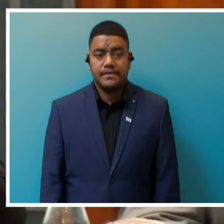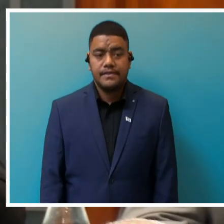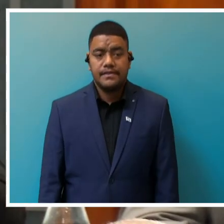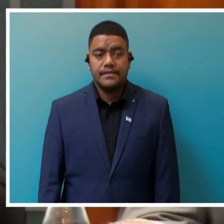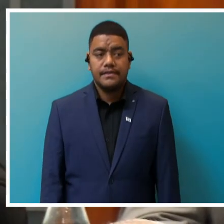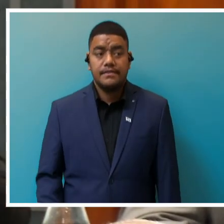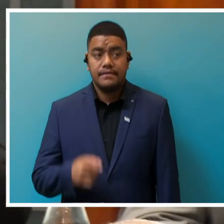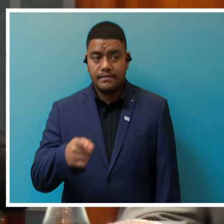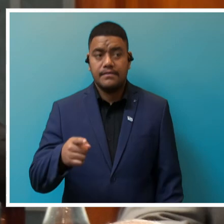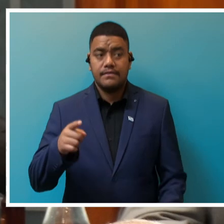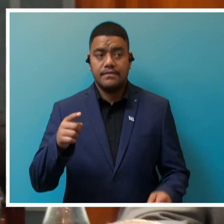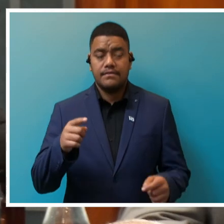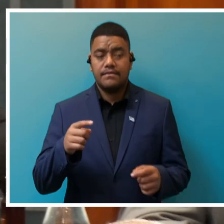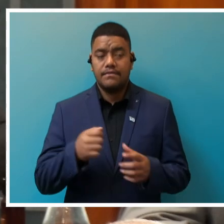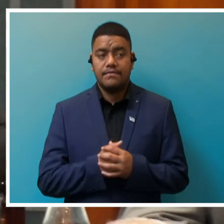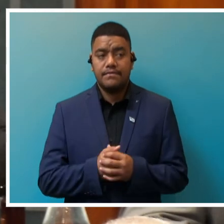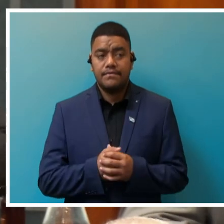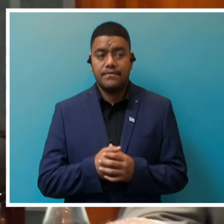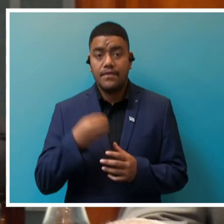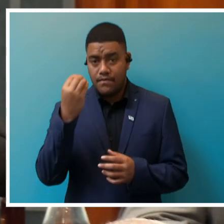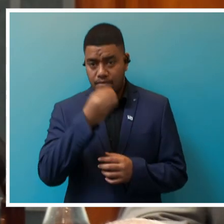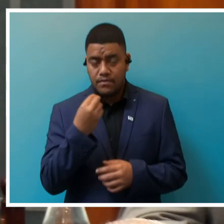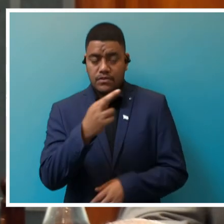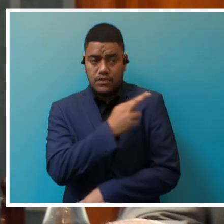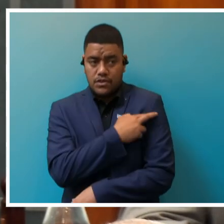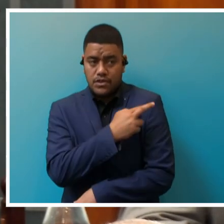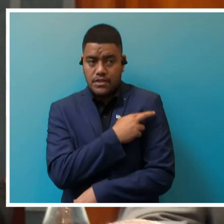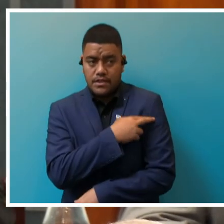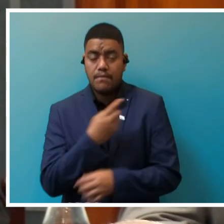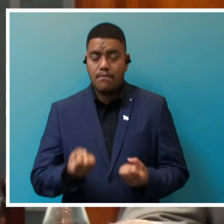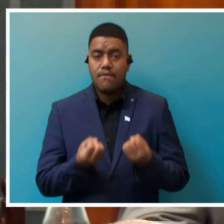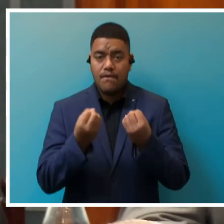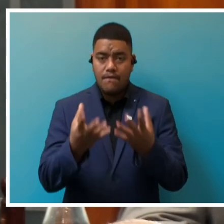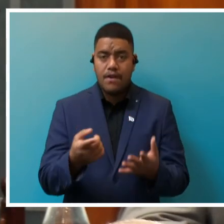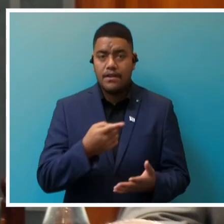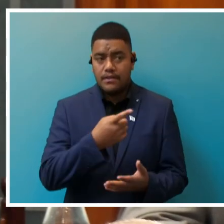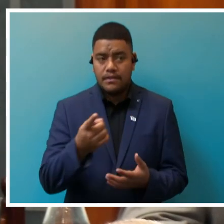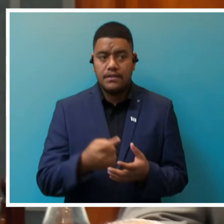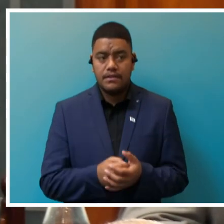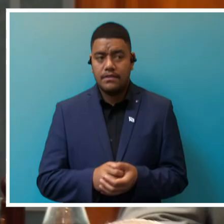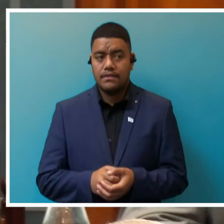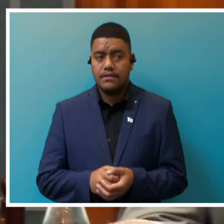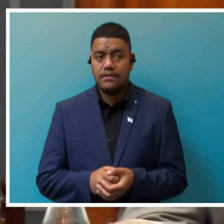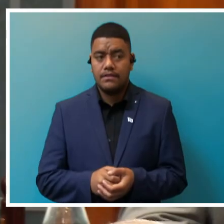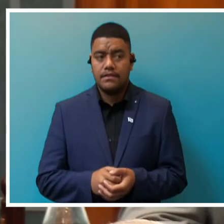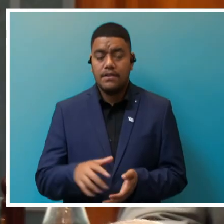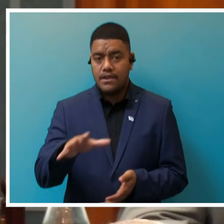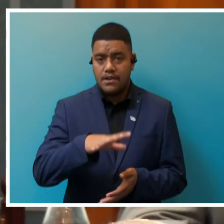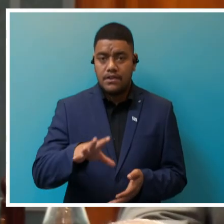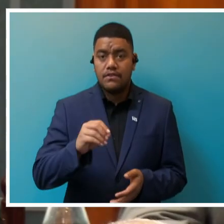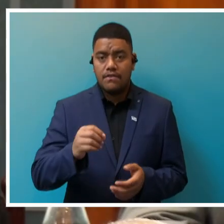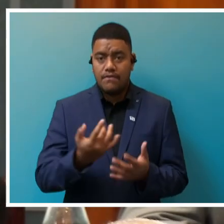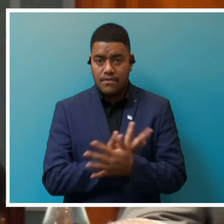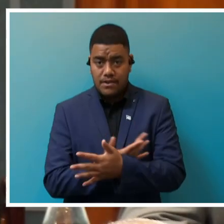for import substitution, food security, and to provide a means of utilizing the large areas of grassland in the